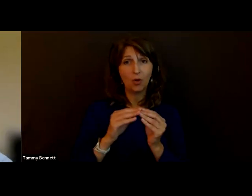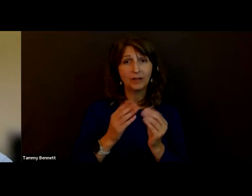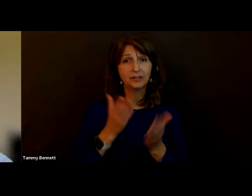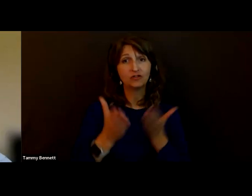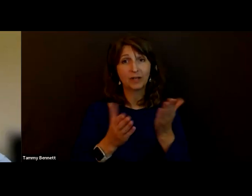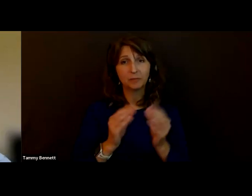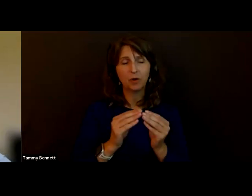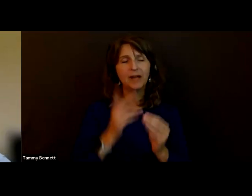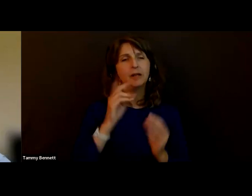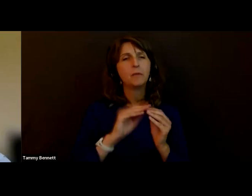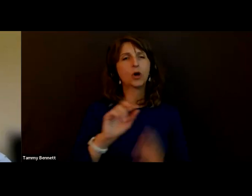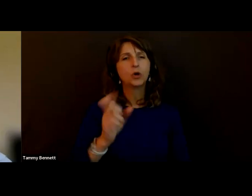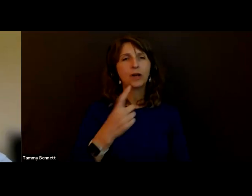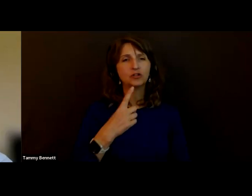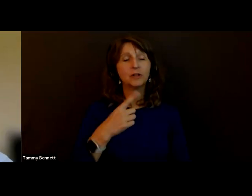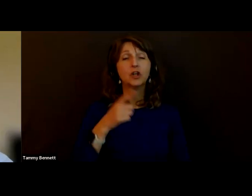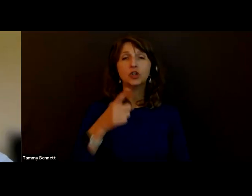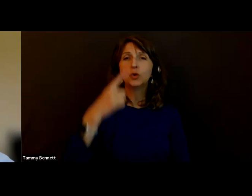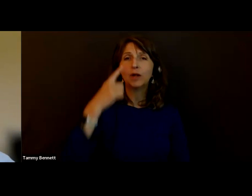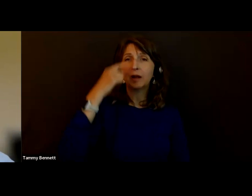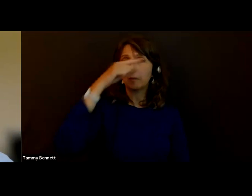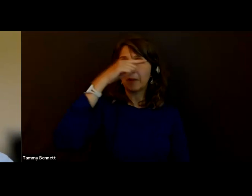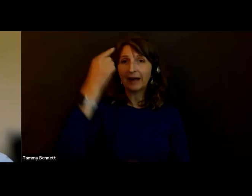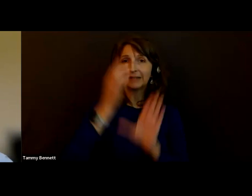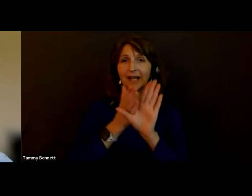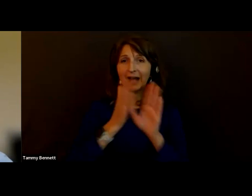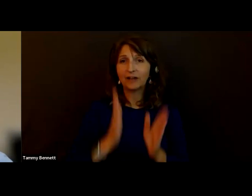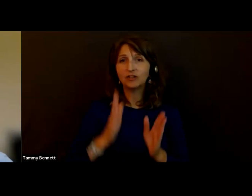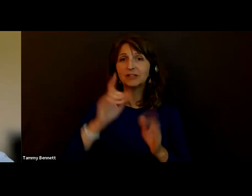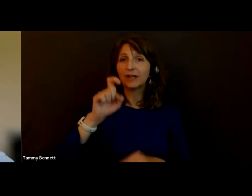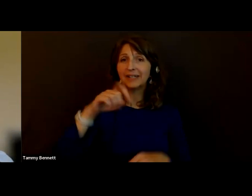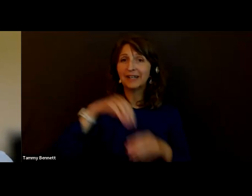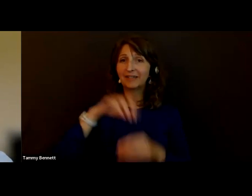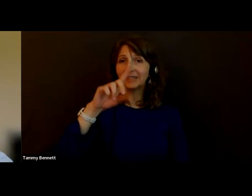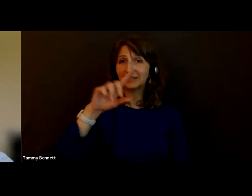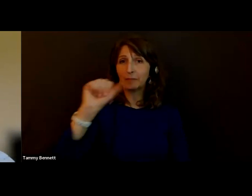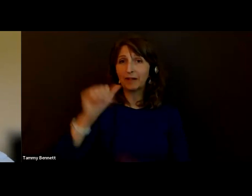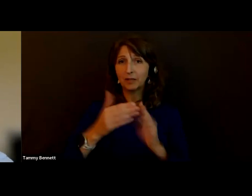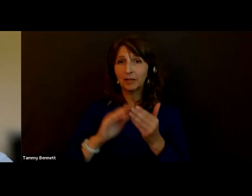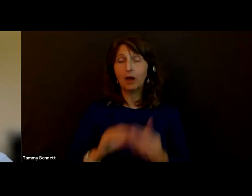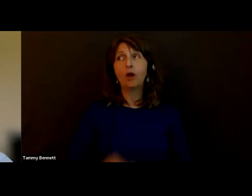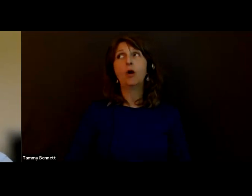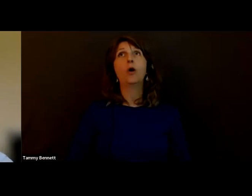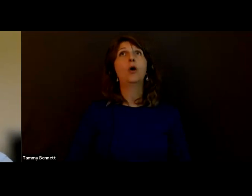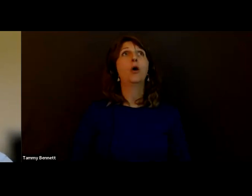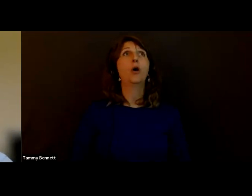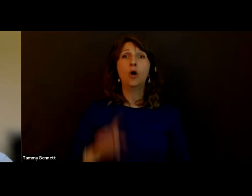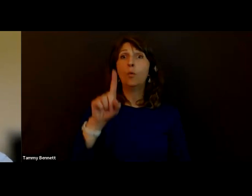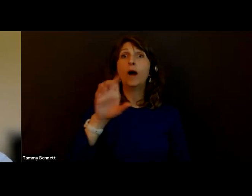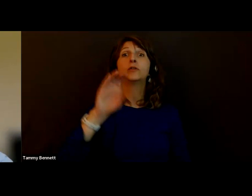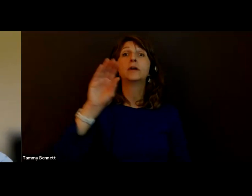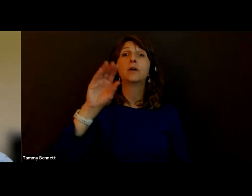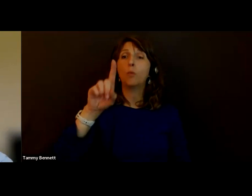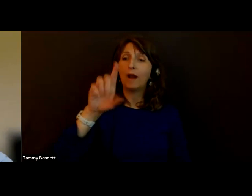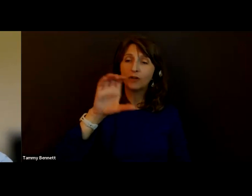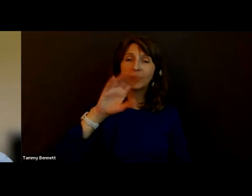here from Rob J. Do you think Black psychologists are needed in the disability community? 100,000,000%. The school psychologist that I worked